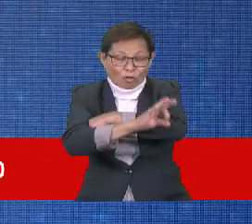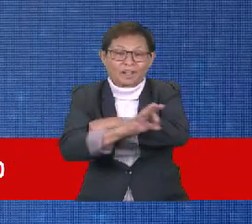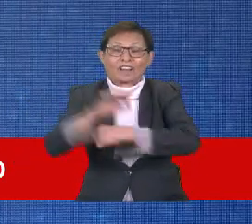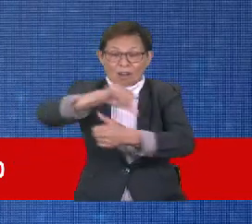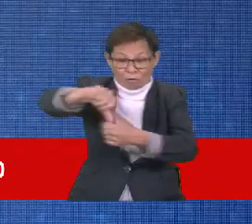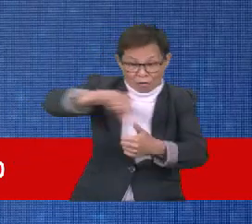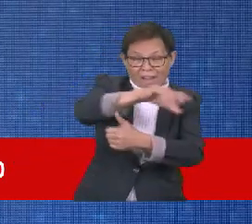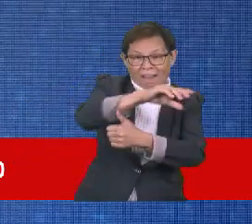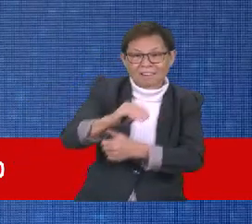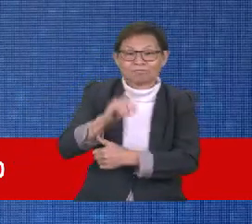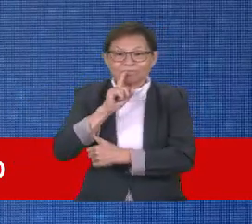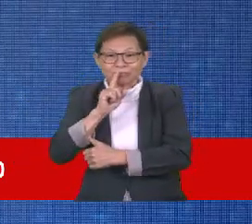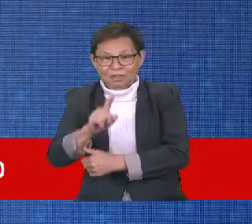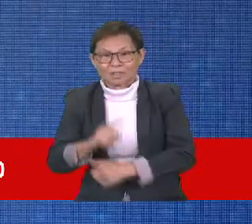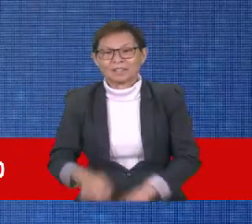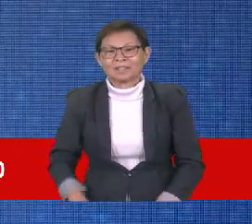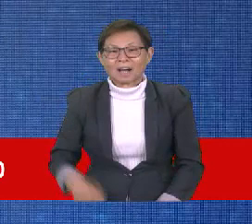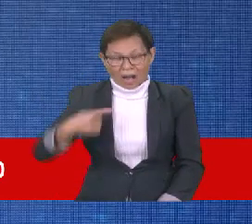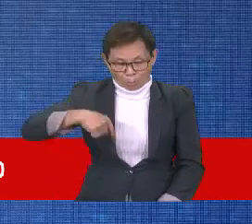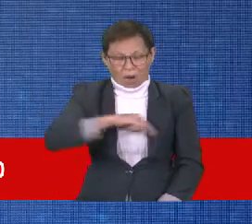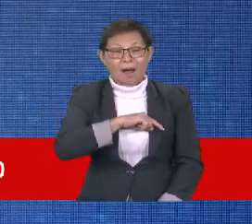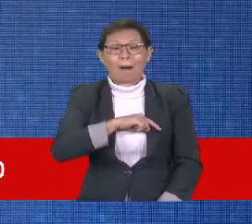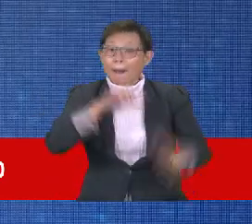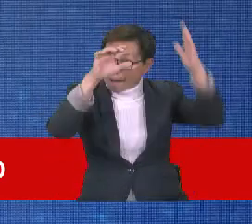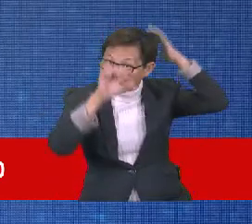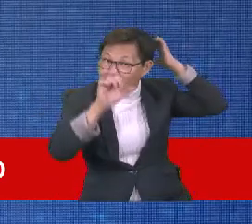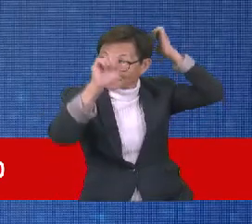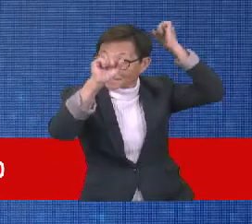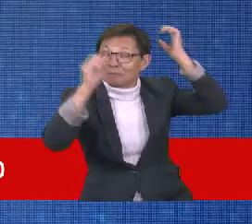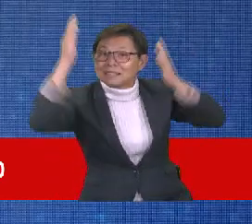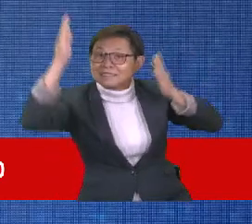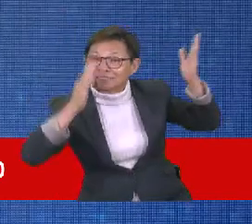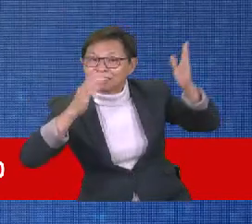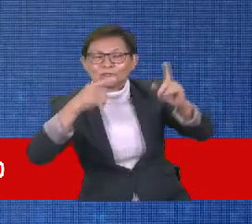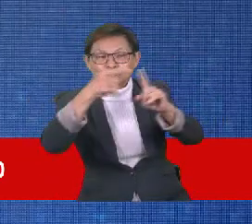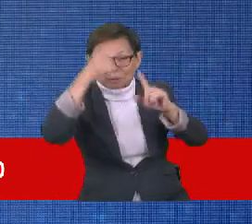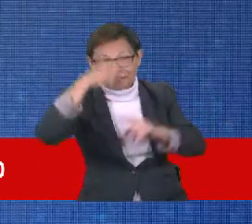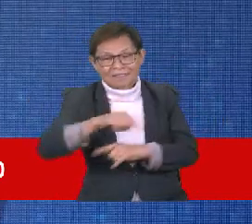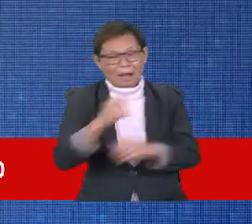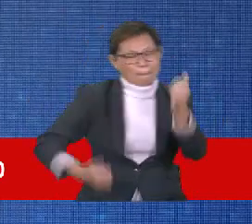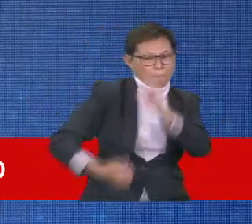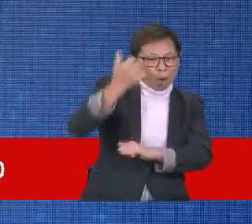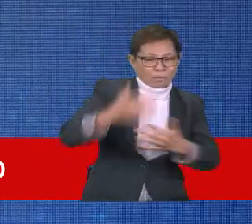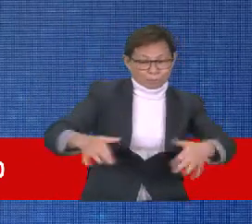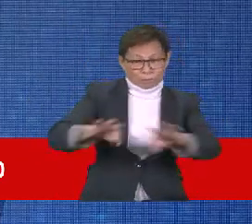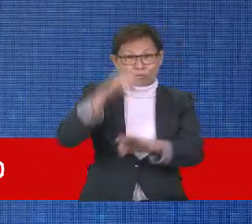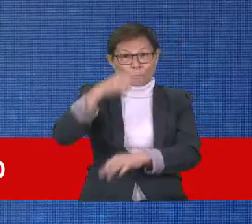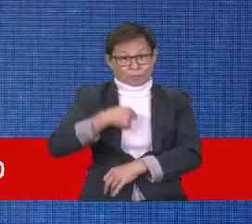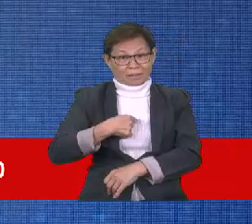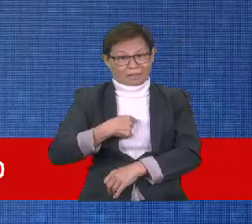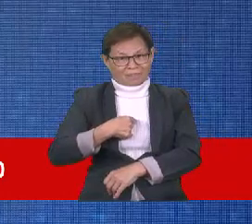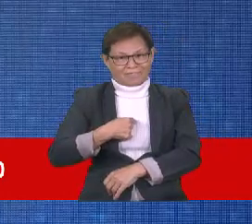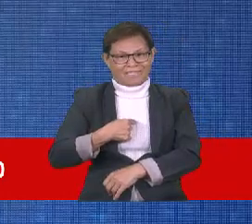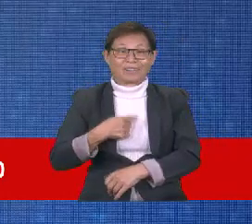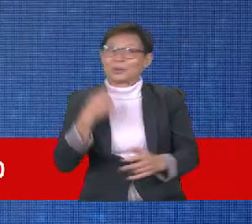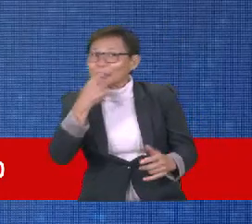of course June Samuel, our ambassador. And most important to me personally is of course